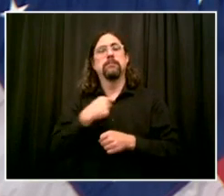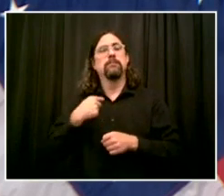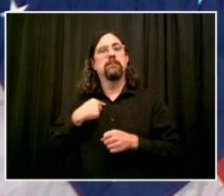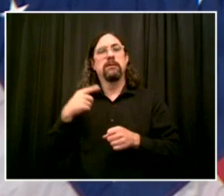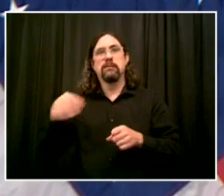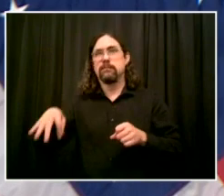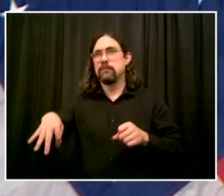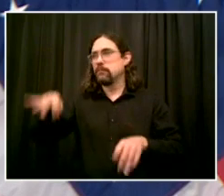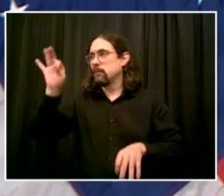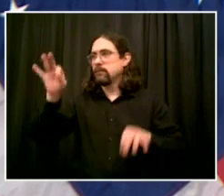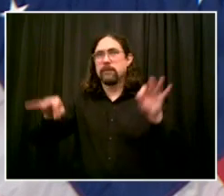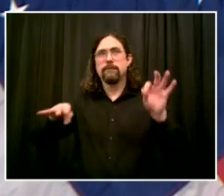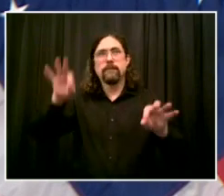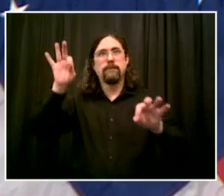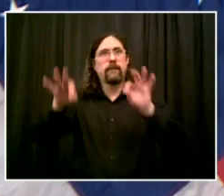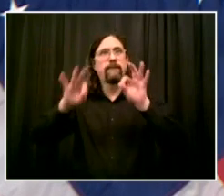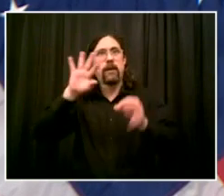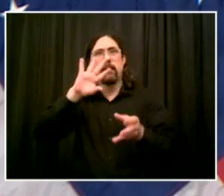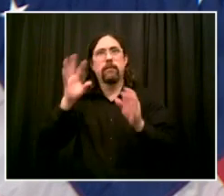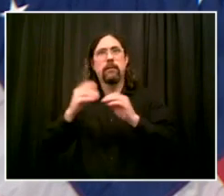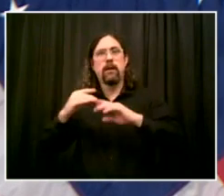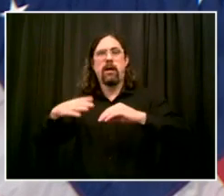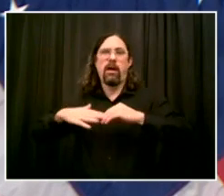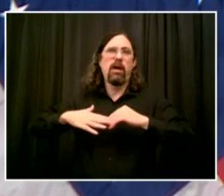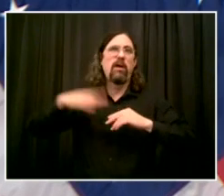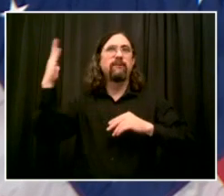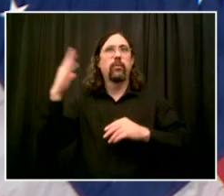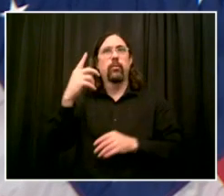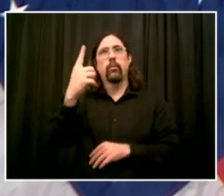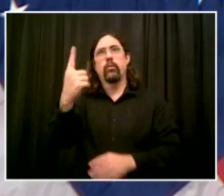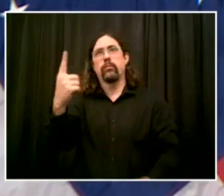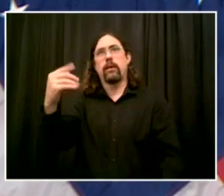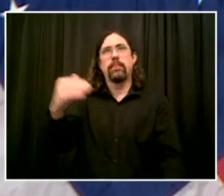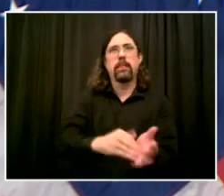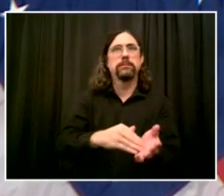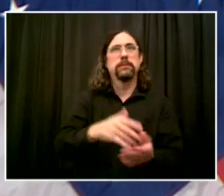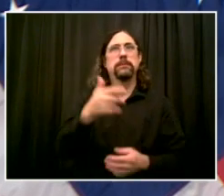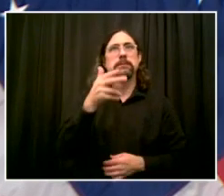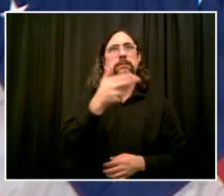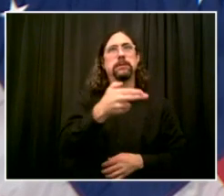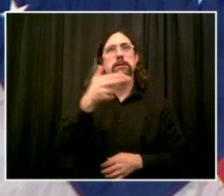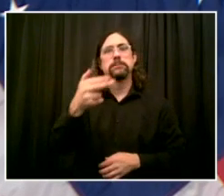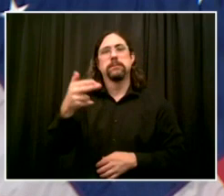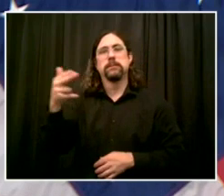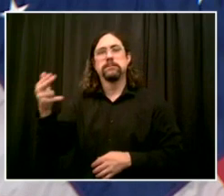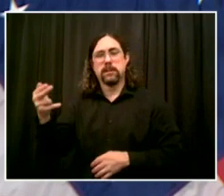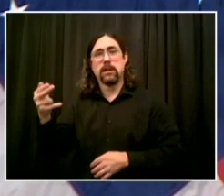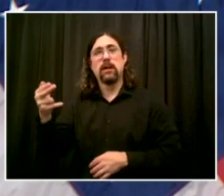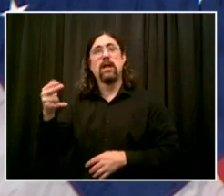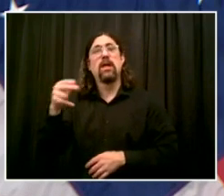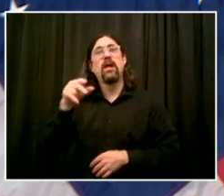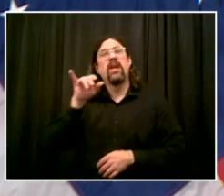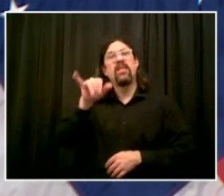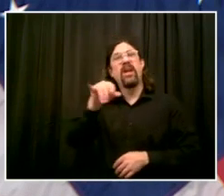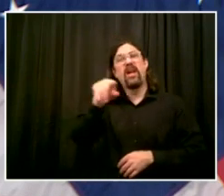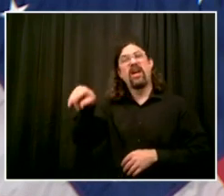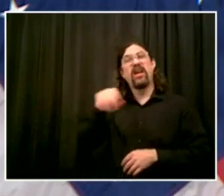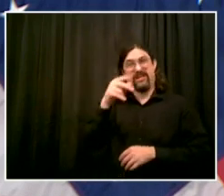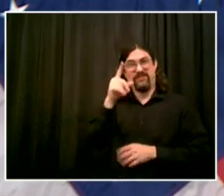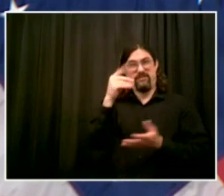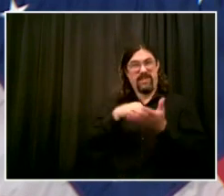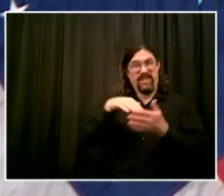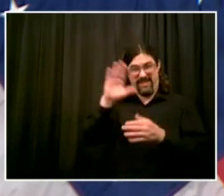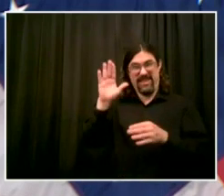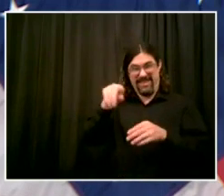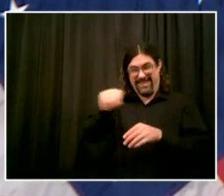more gun arrests. We need the people that are caught to be prosecuted fully. And then we need the court systems open to get them off the street as quickly